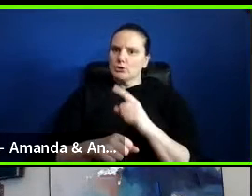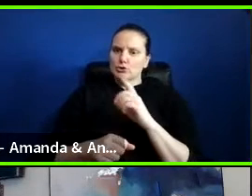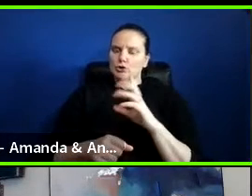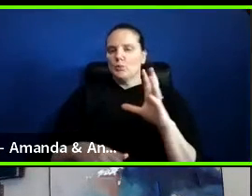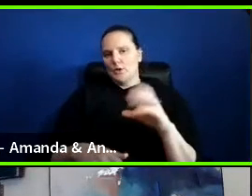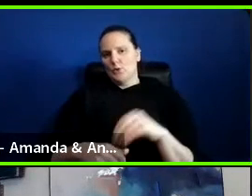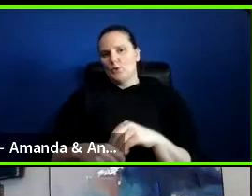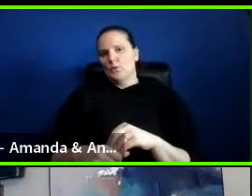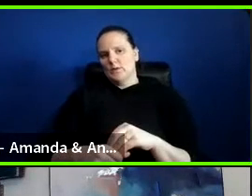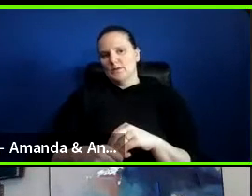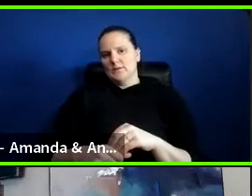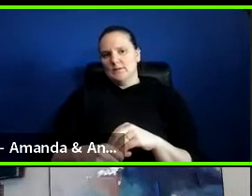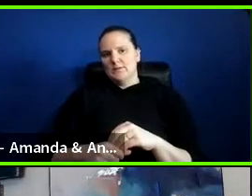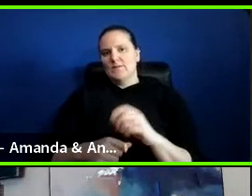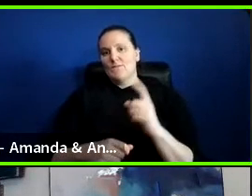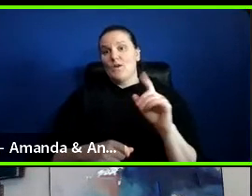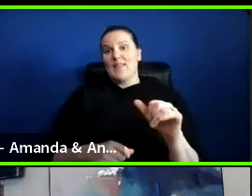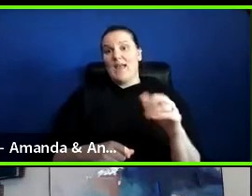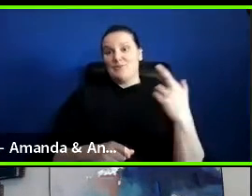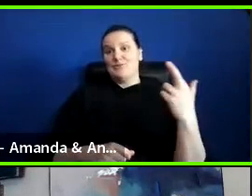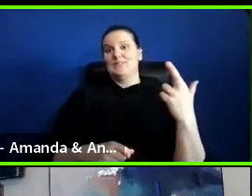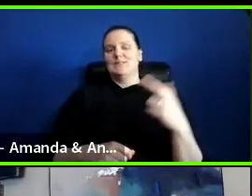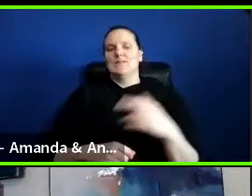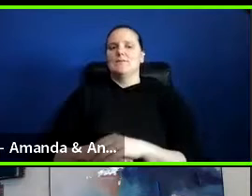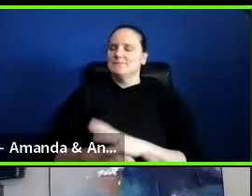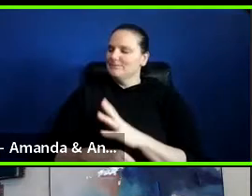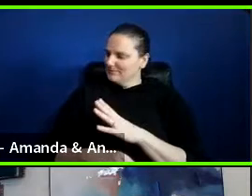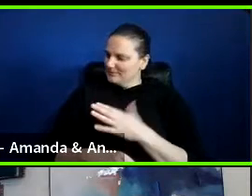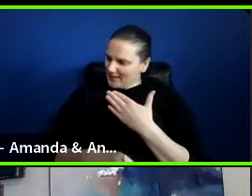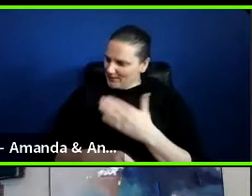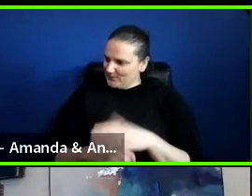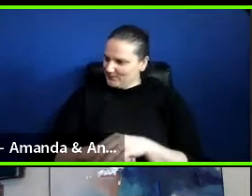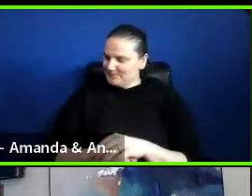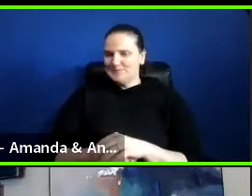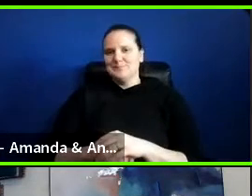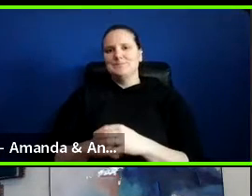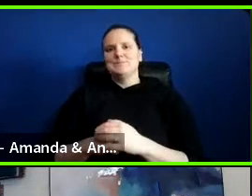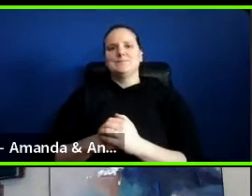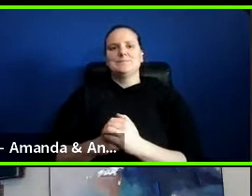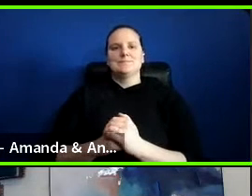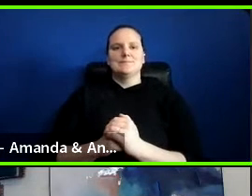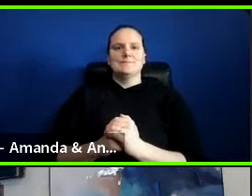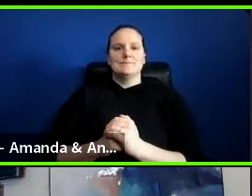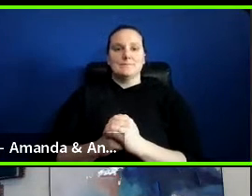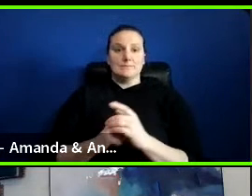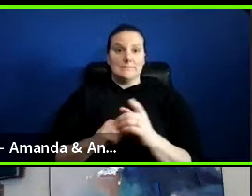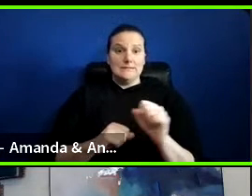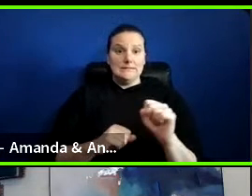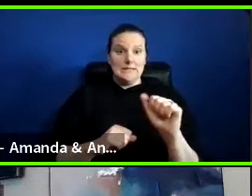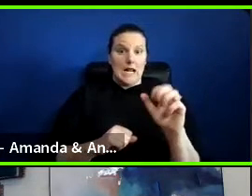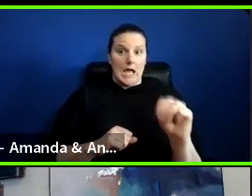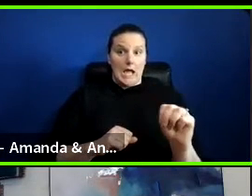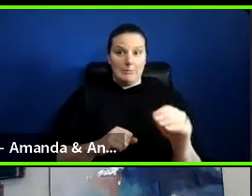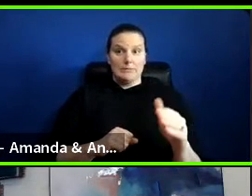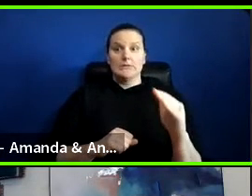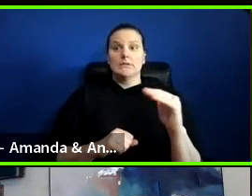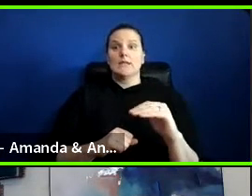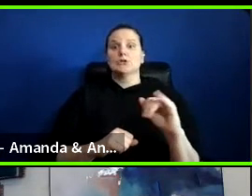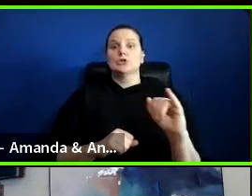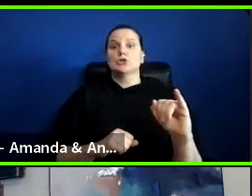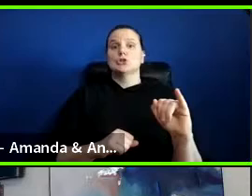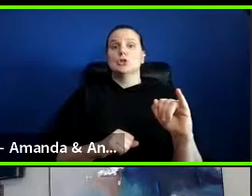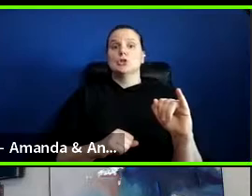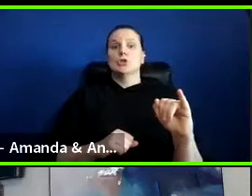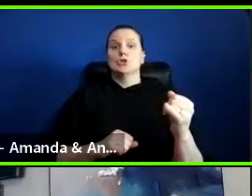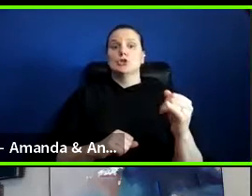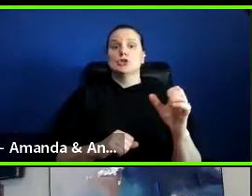included exactly for that reason. Yeah. Thank you. Great. We'll go to Sam and then Jenna. Yeah,